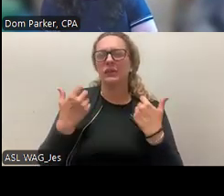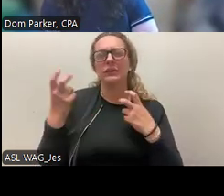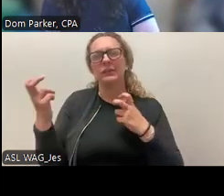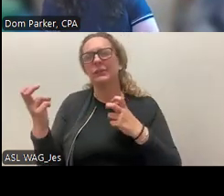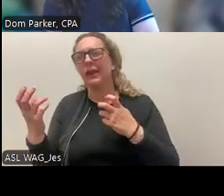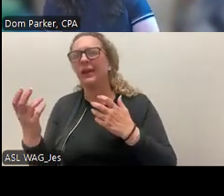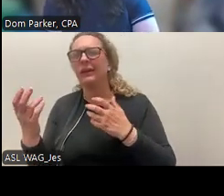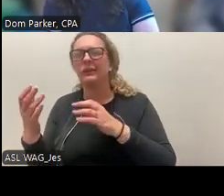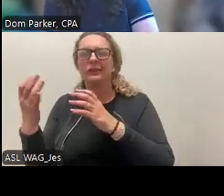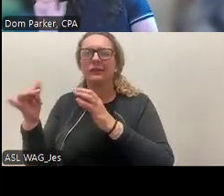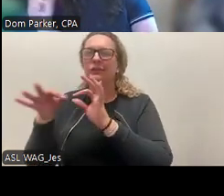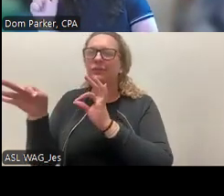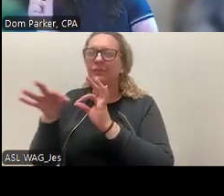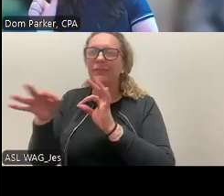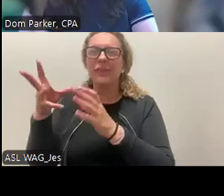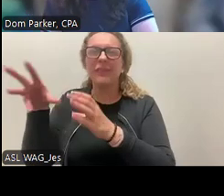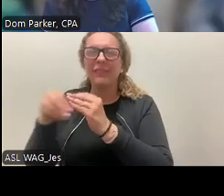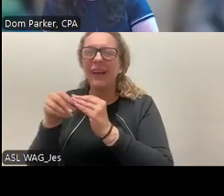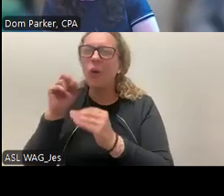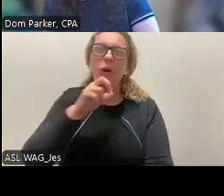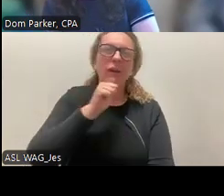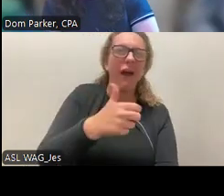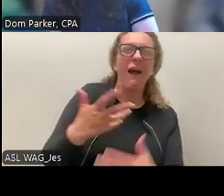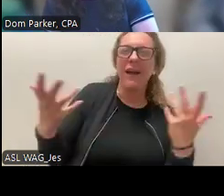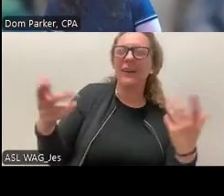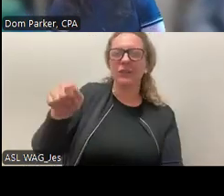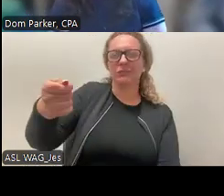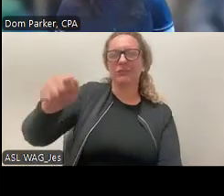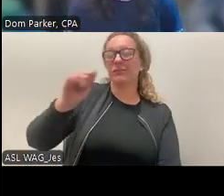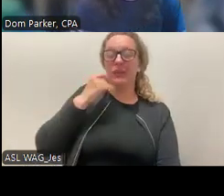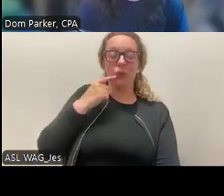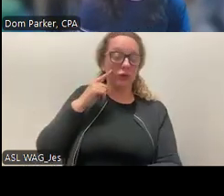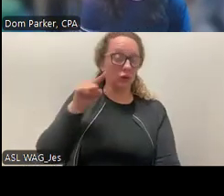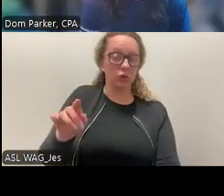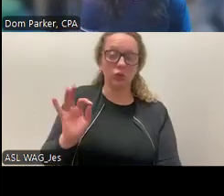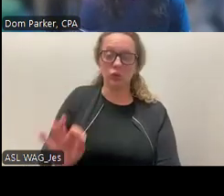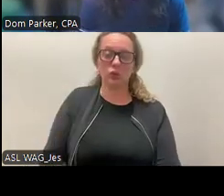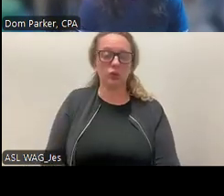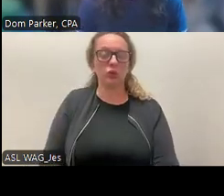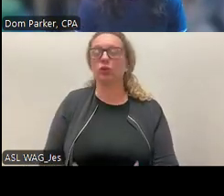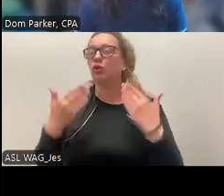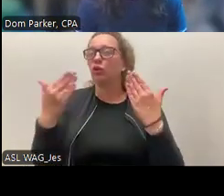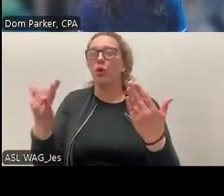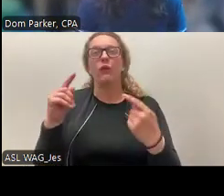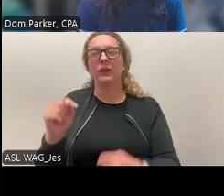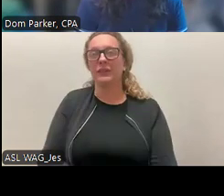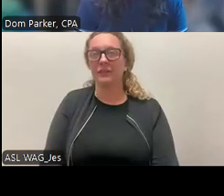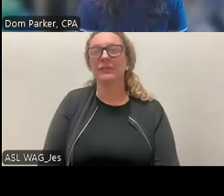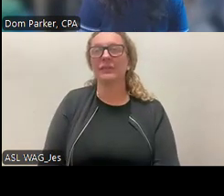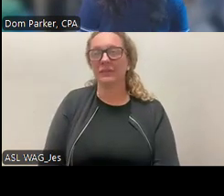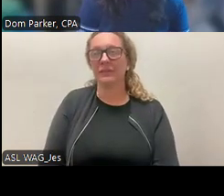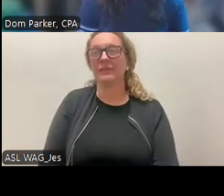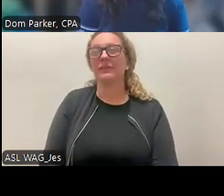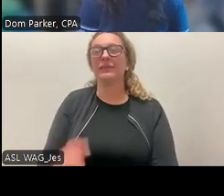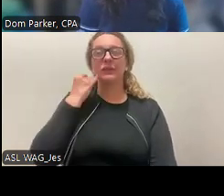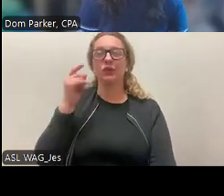might not need them as big the next day. So just toggling them on and off. If that's what works for you, then go for it. If